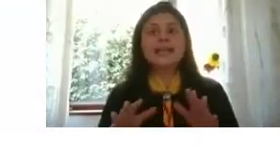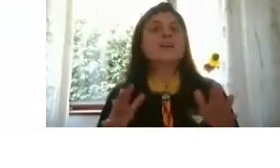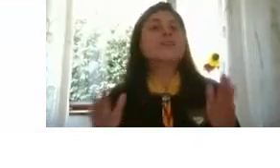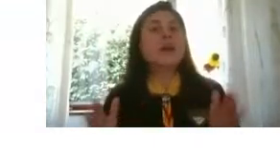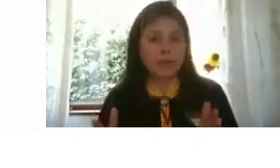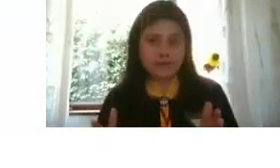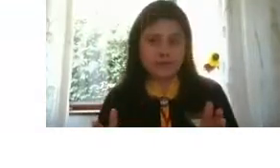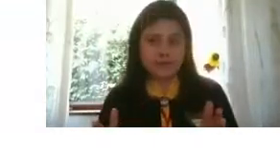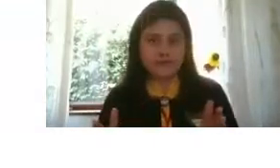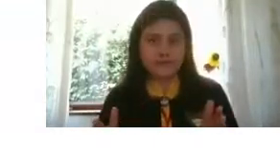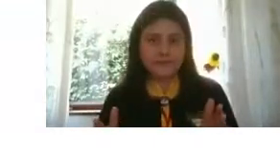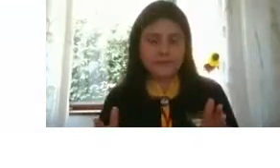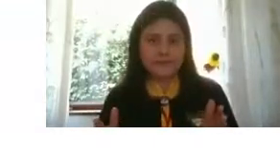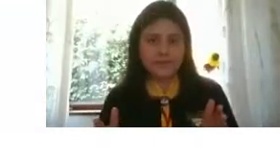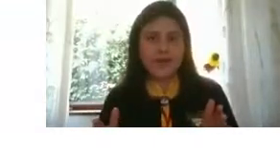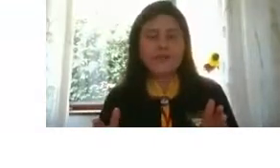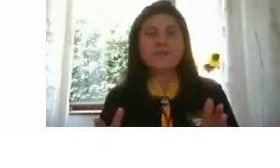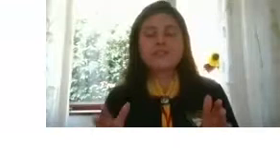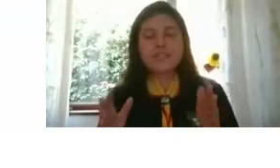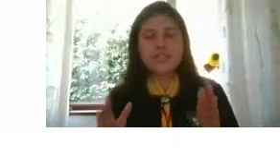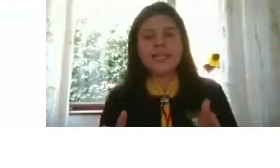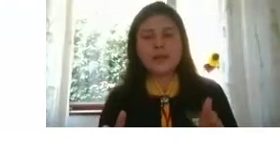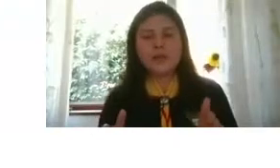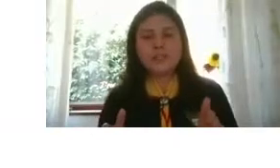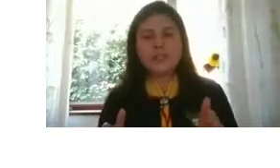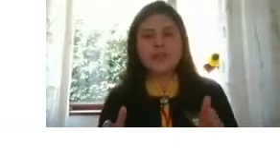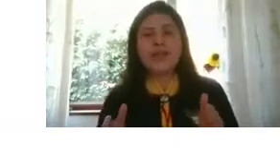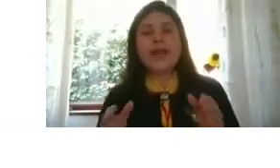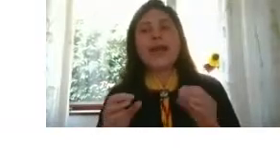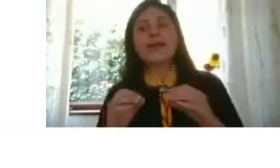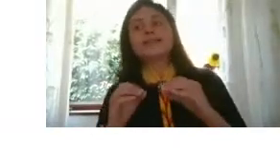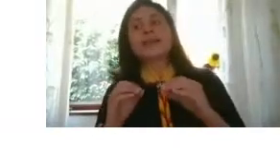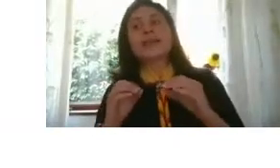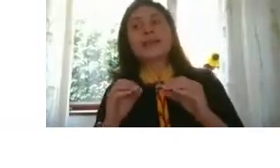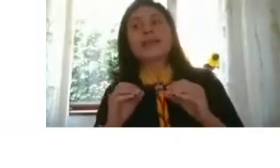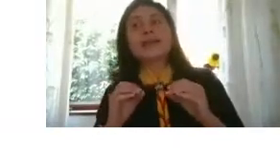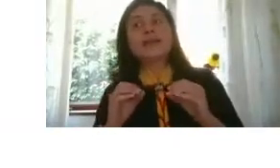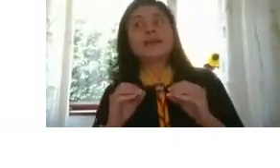signing grammar. Yeah, for sign language. And